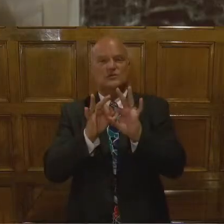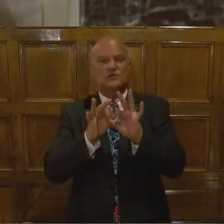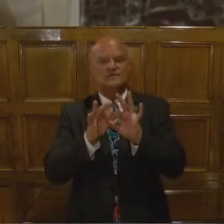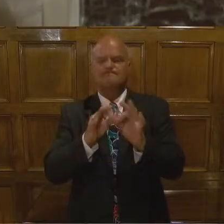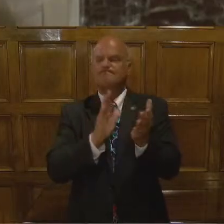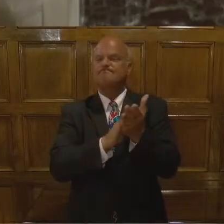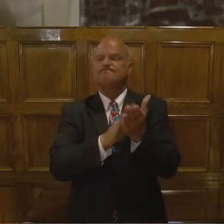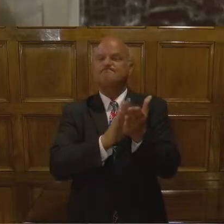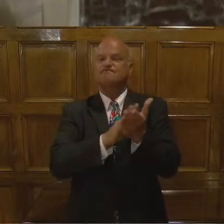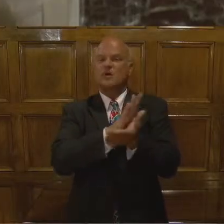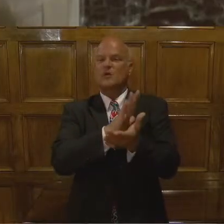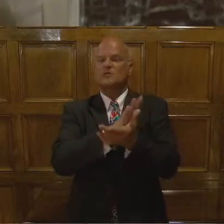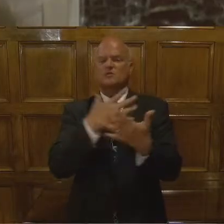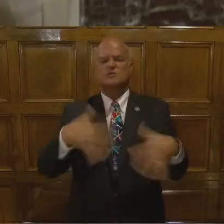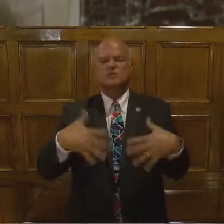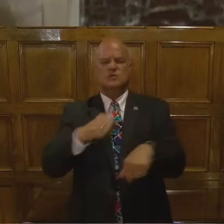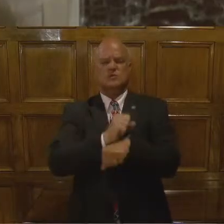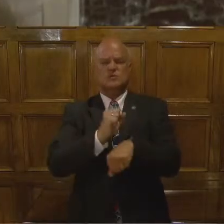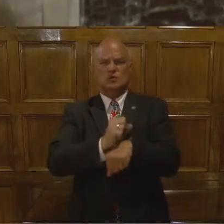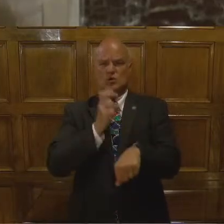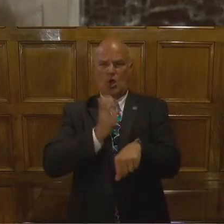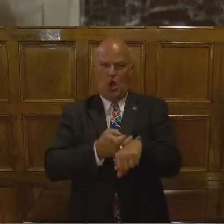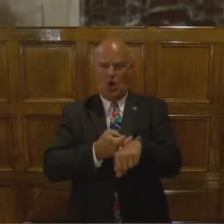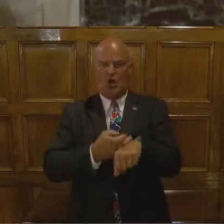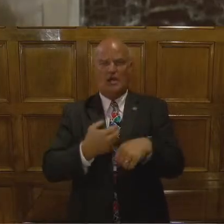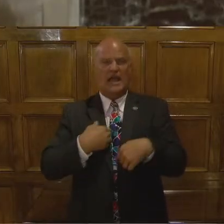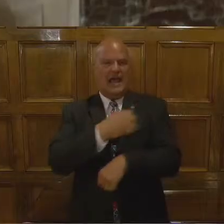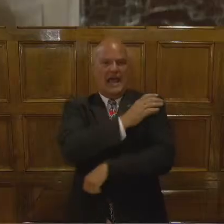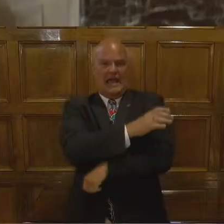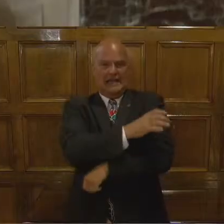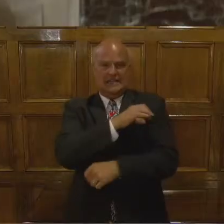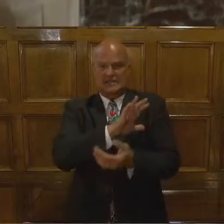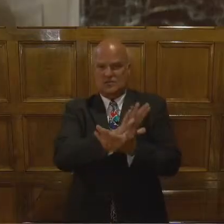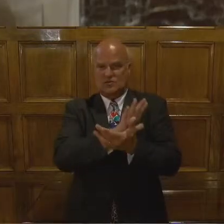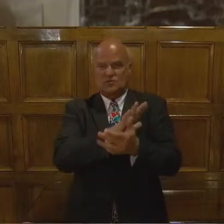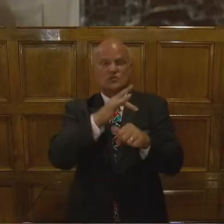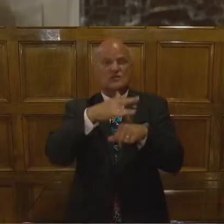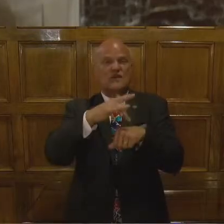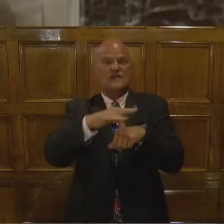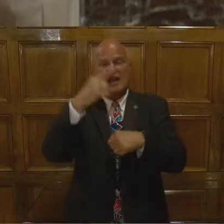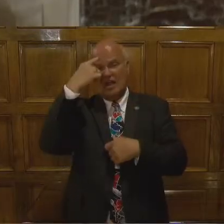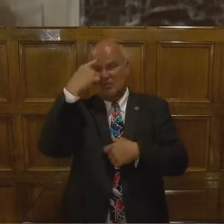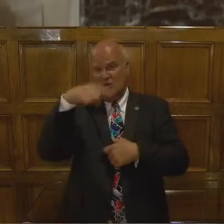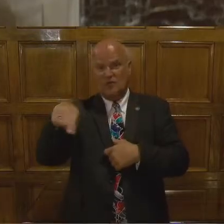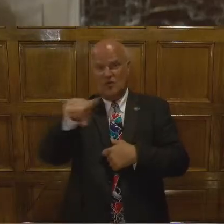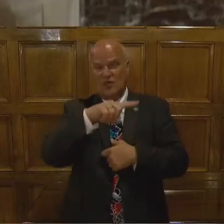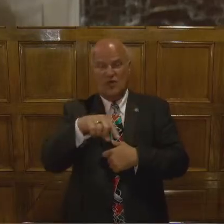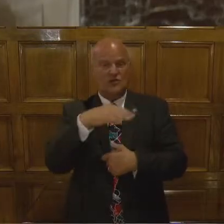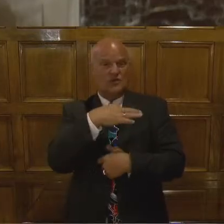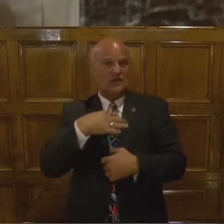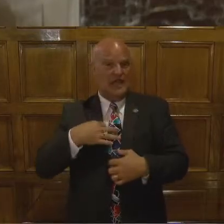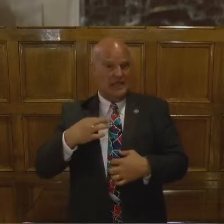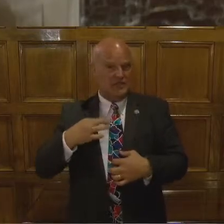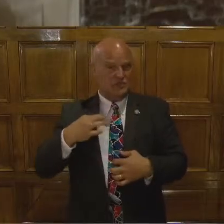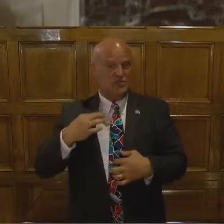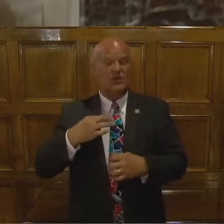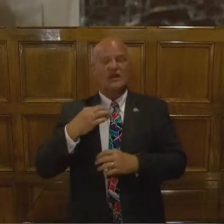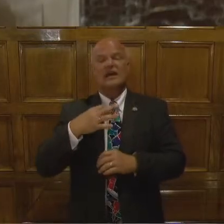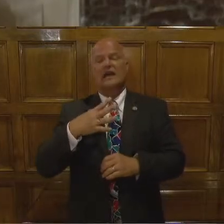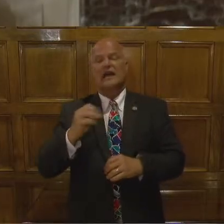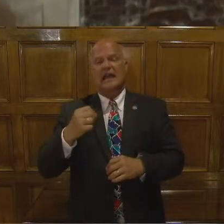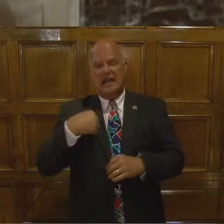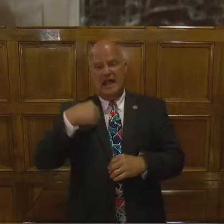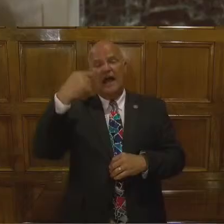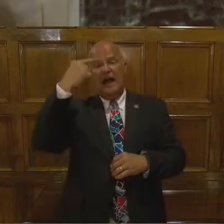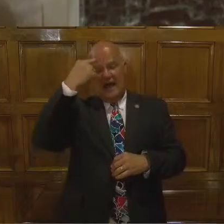applaud the schools. They've worked hard. They've had clinics in their schools, making it available for those that are eligible. And